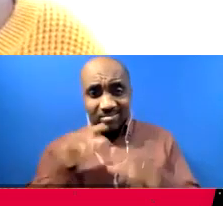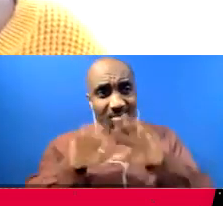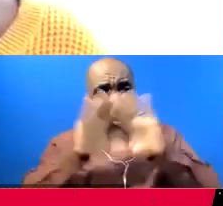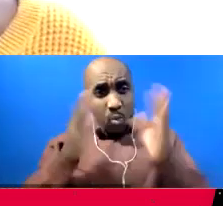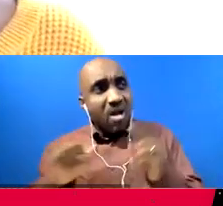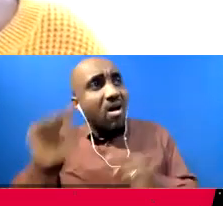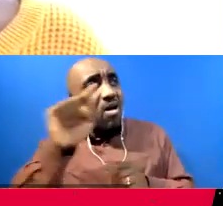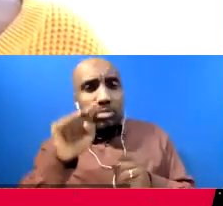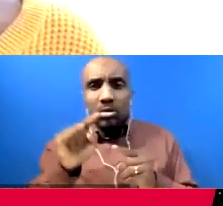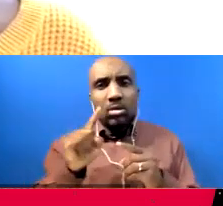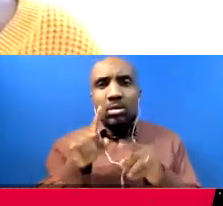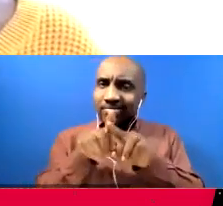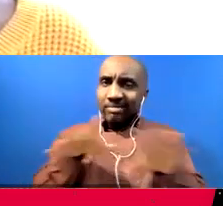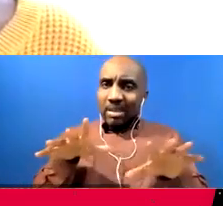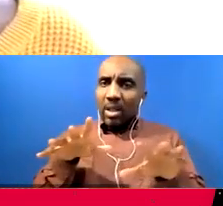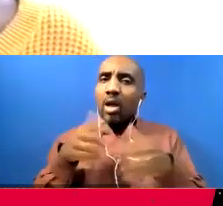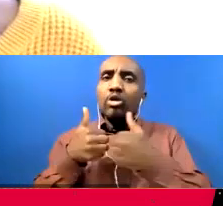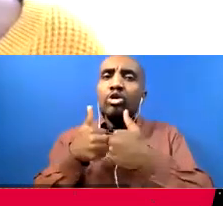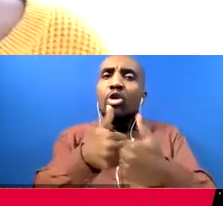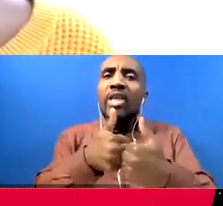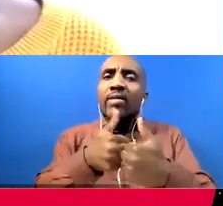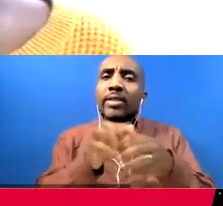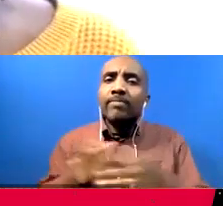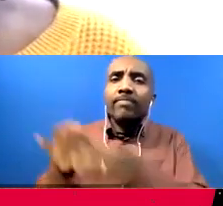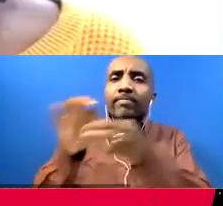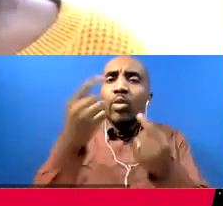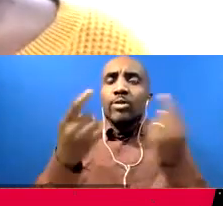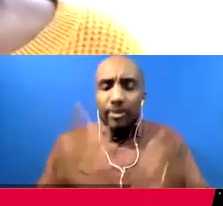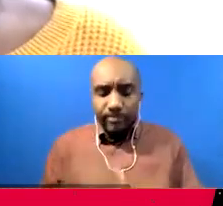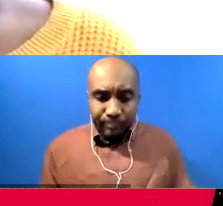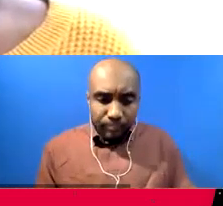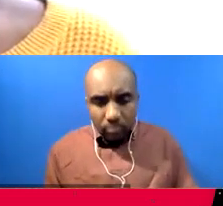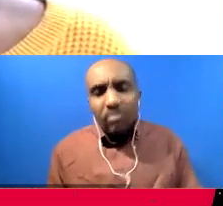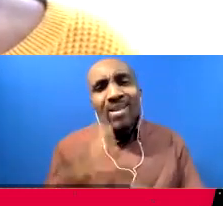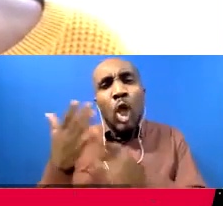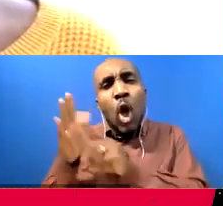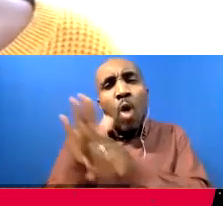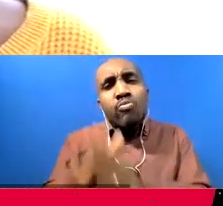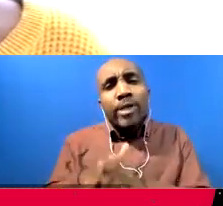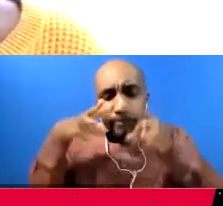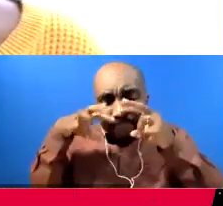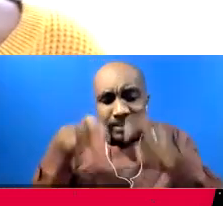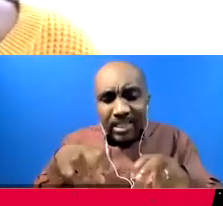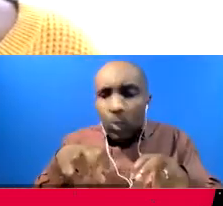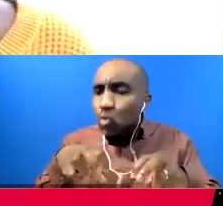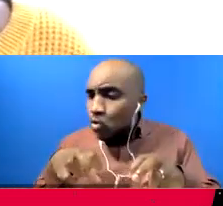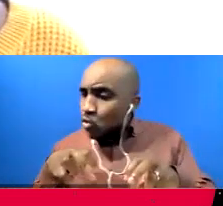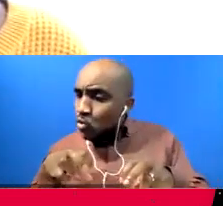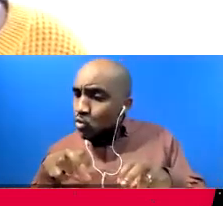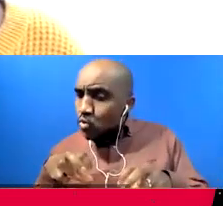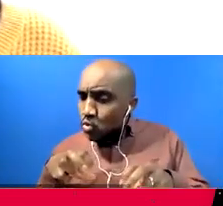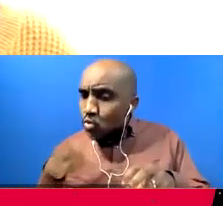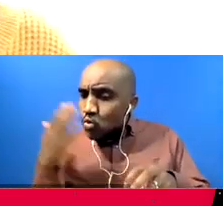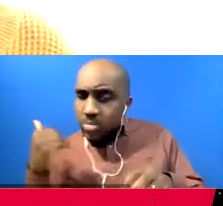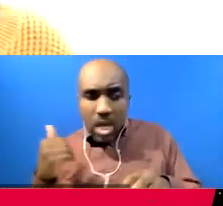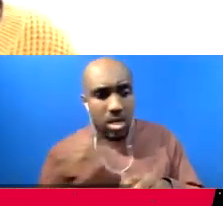solidarity based on that. So, and then also when you study the details of this oppression, you notice how linked our struggles are, not only in the